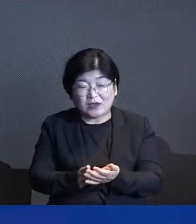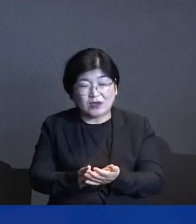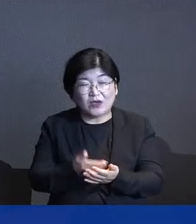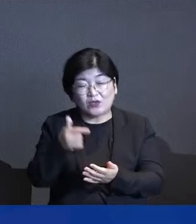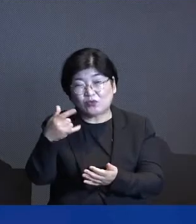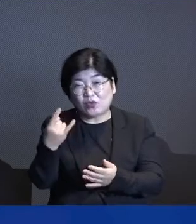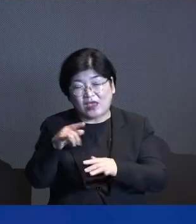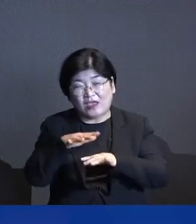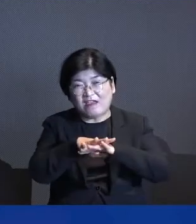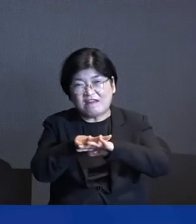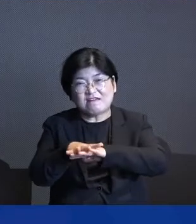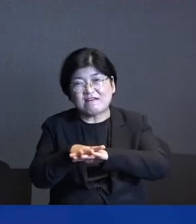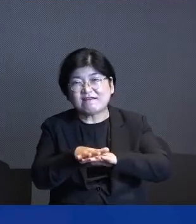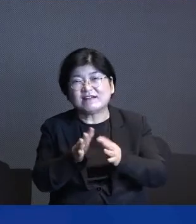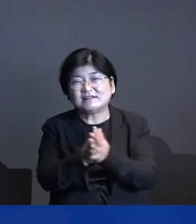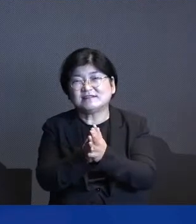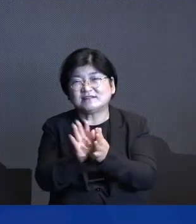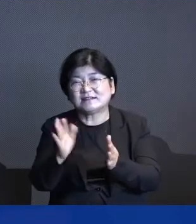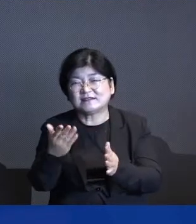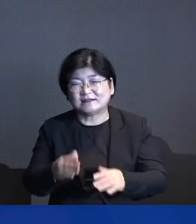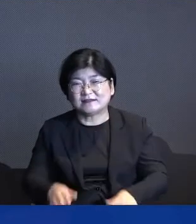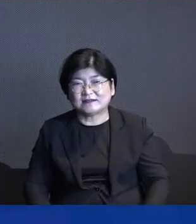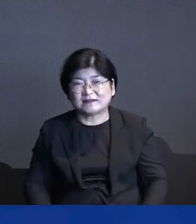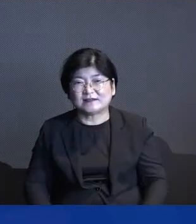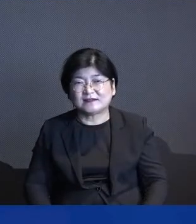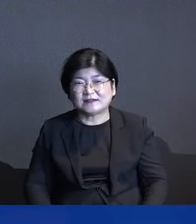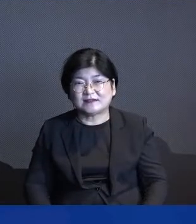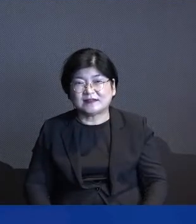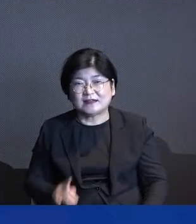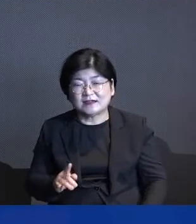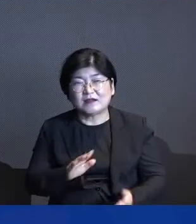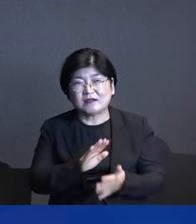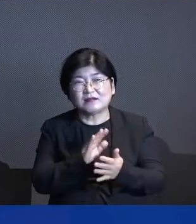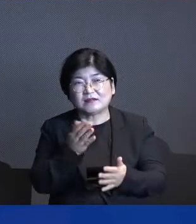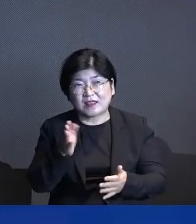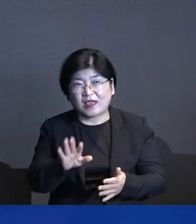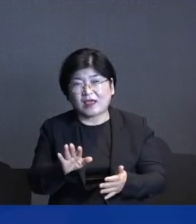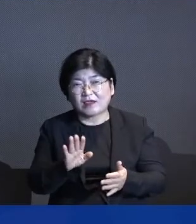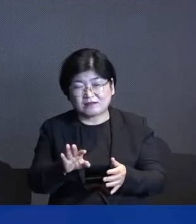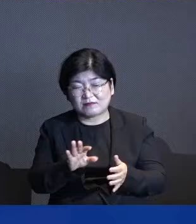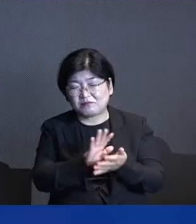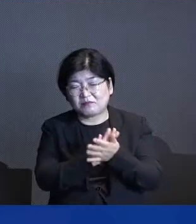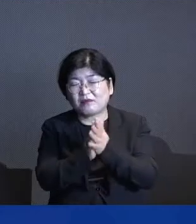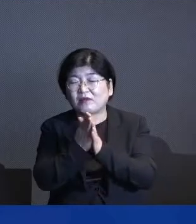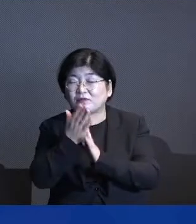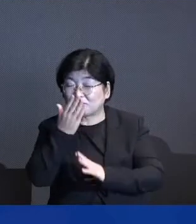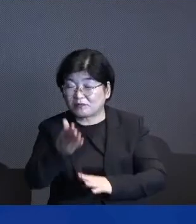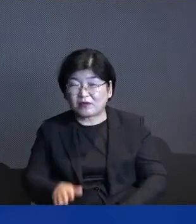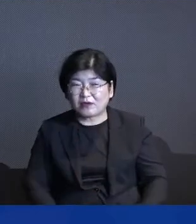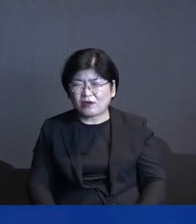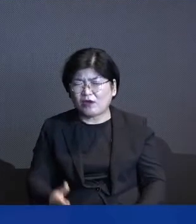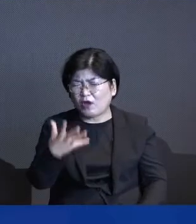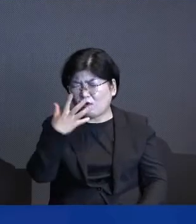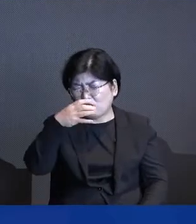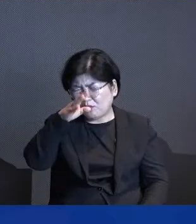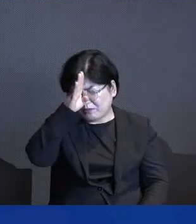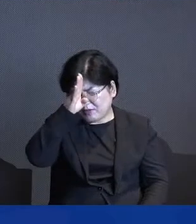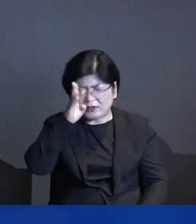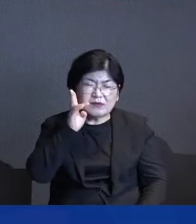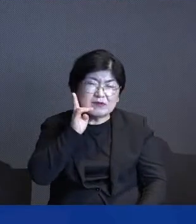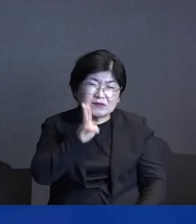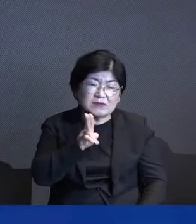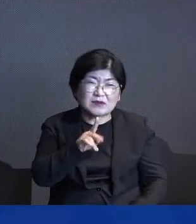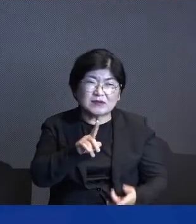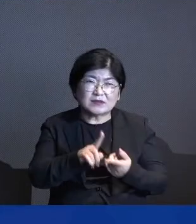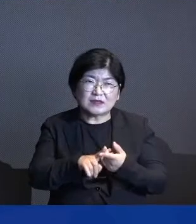it can be changed according to the severity or levels of loneliness. So it's not